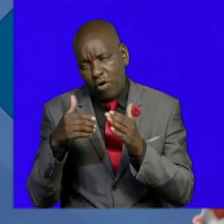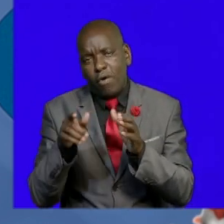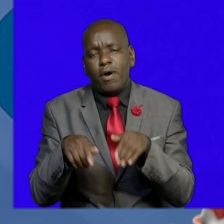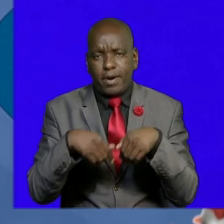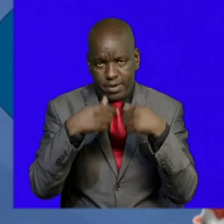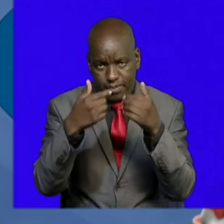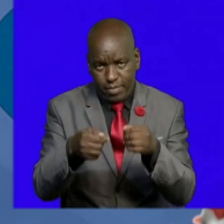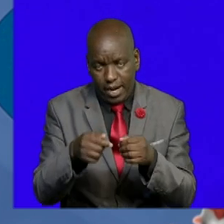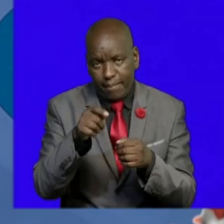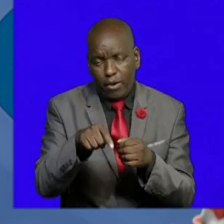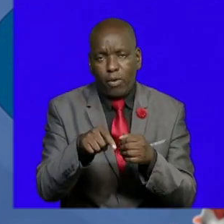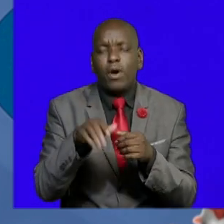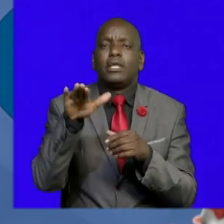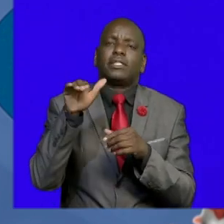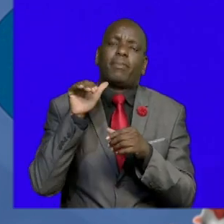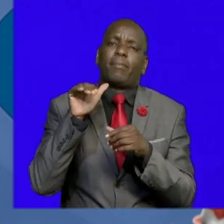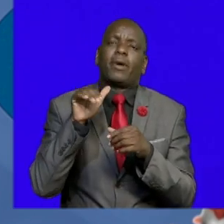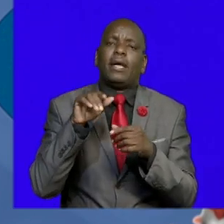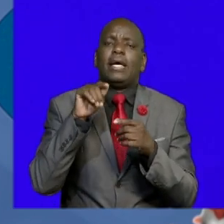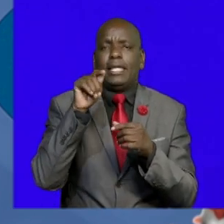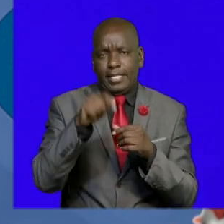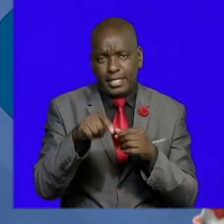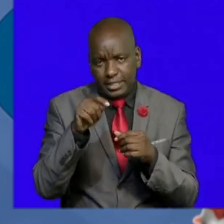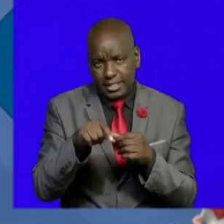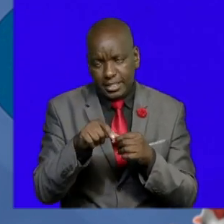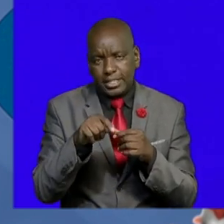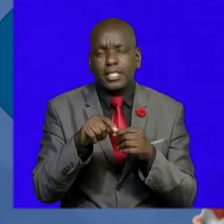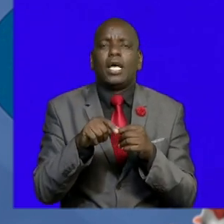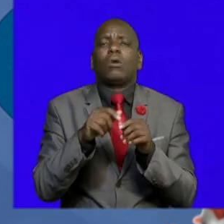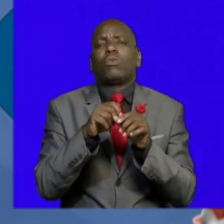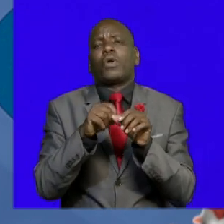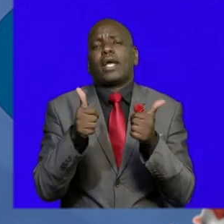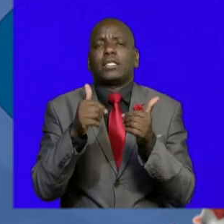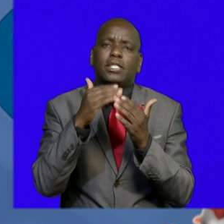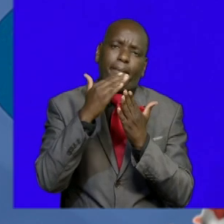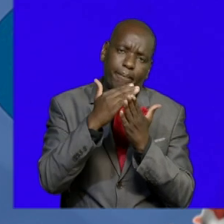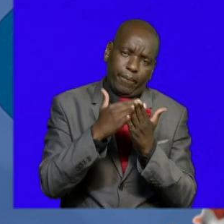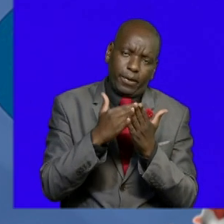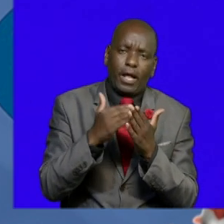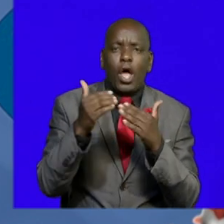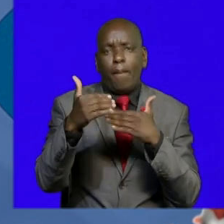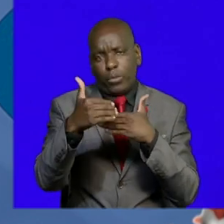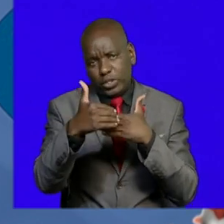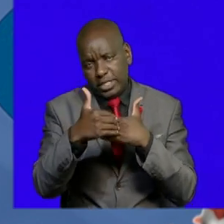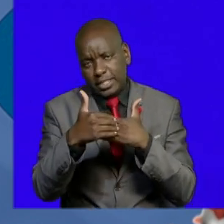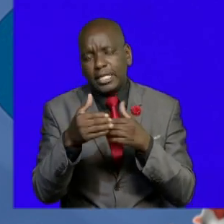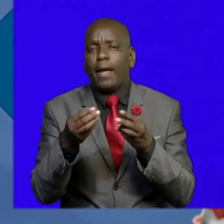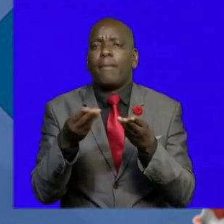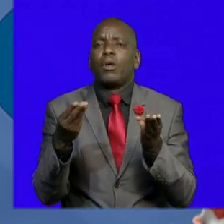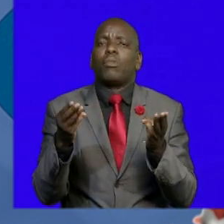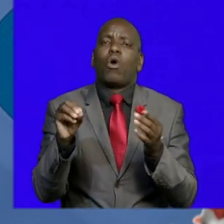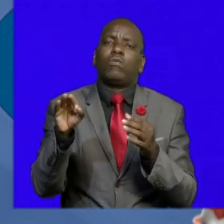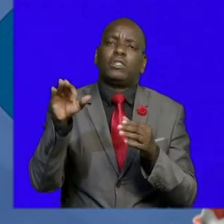they can be used in Zimbabwe. This is a normal process designed to protect the